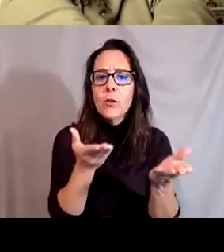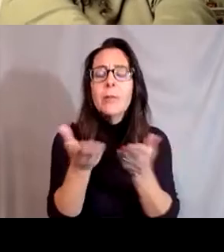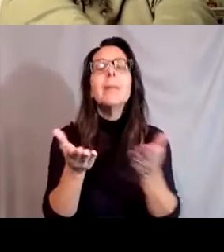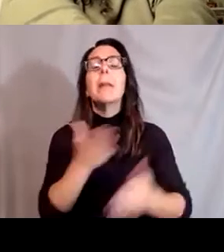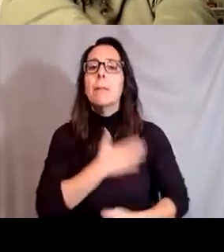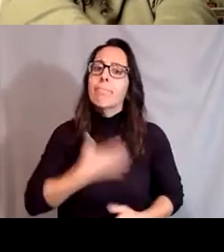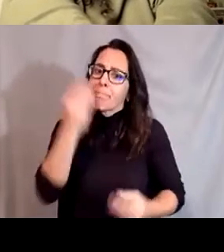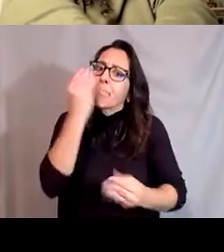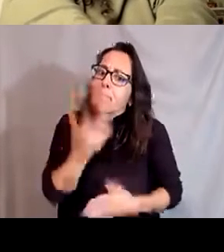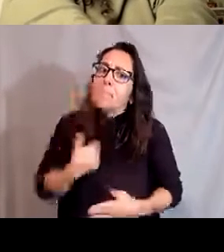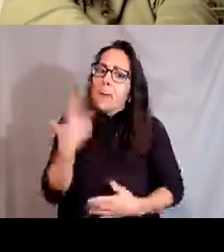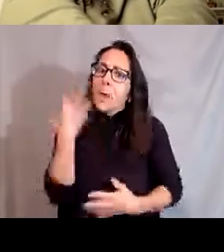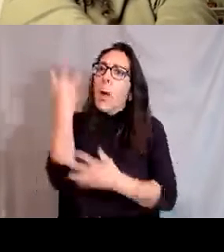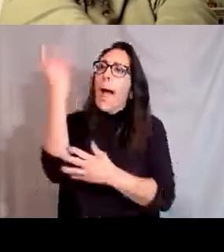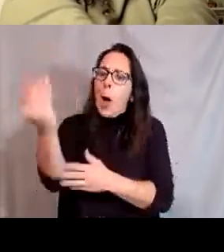those things. And so,